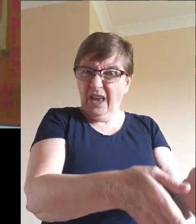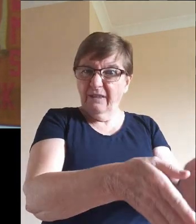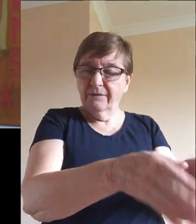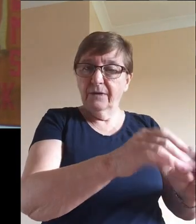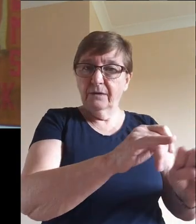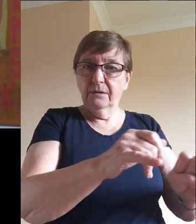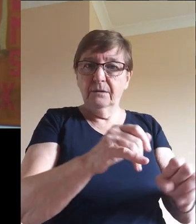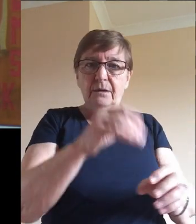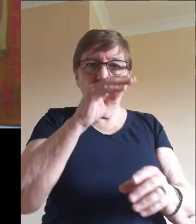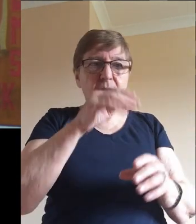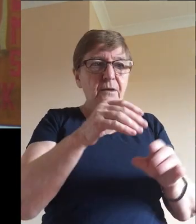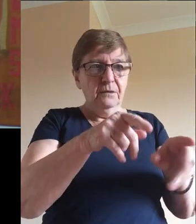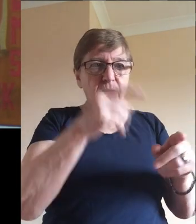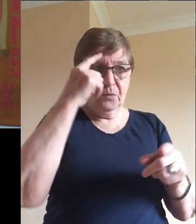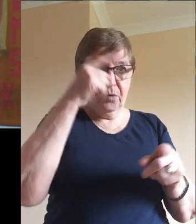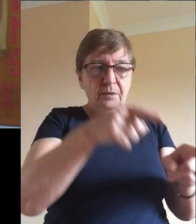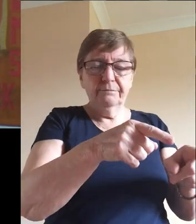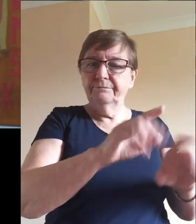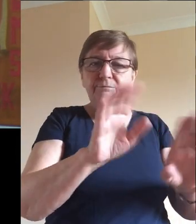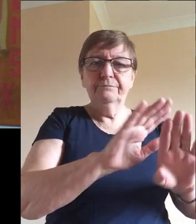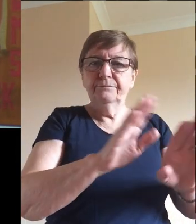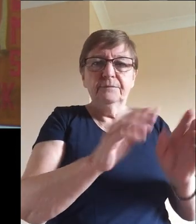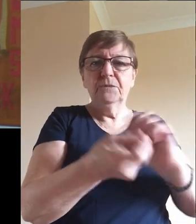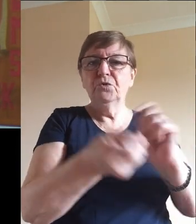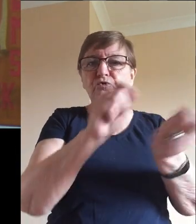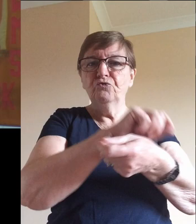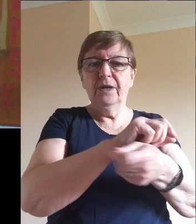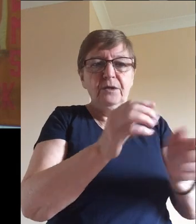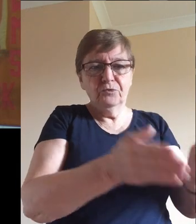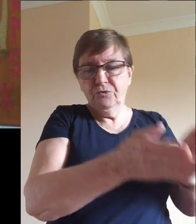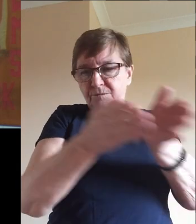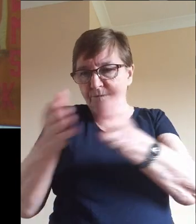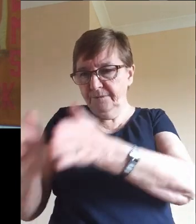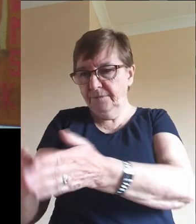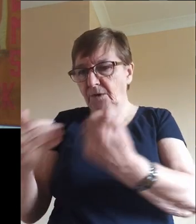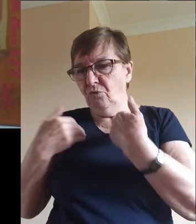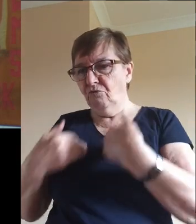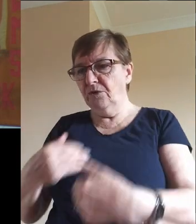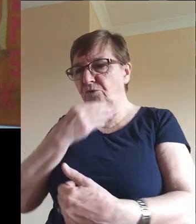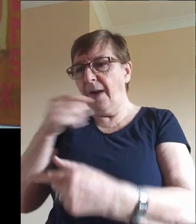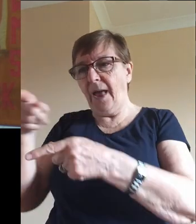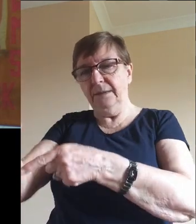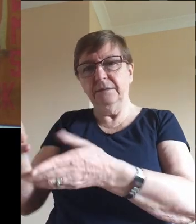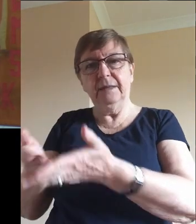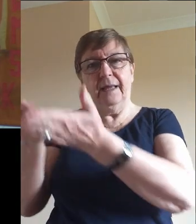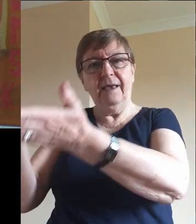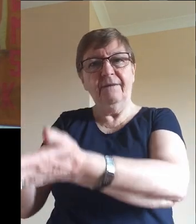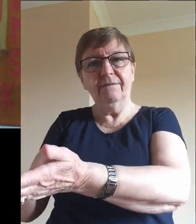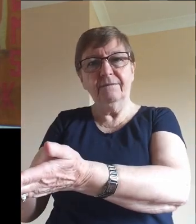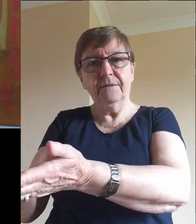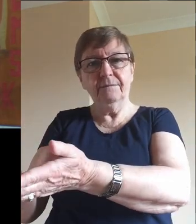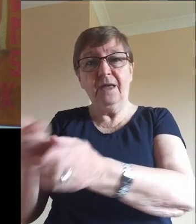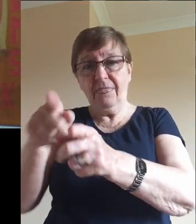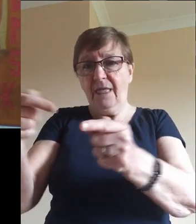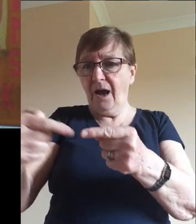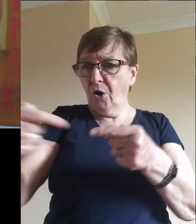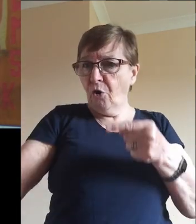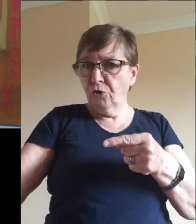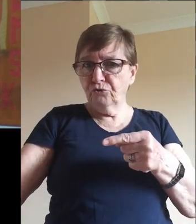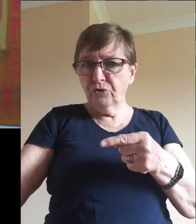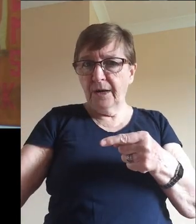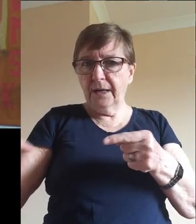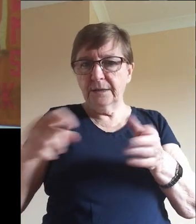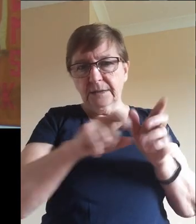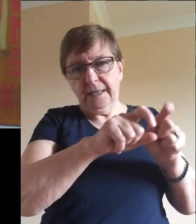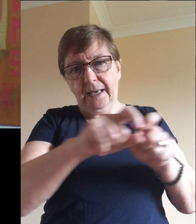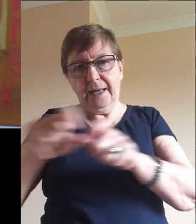was with the rich, singular, in his death. And that contrast is carried on into verses